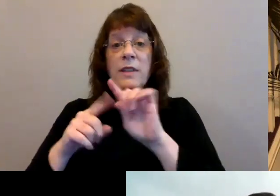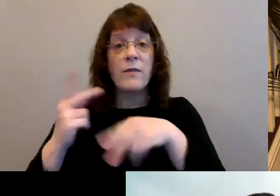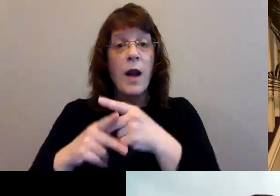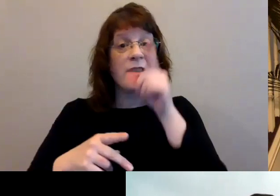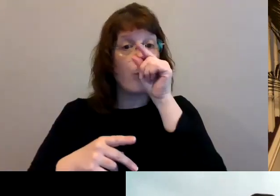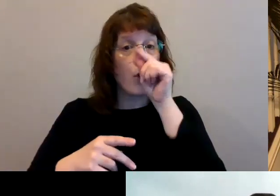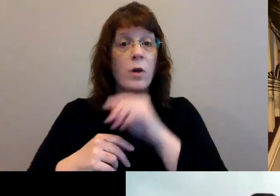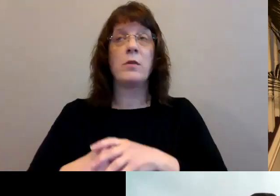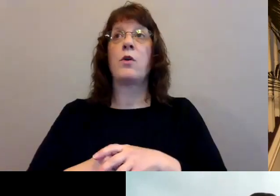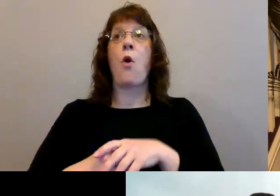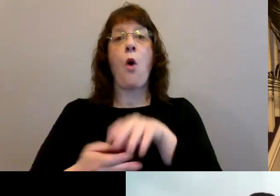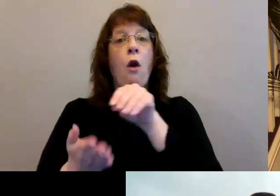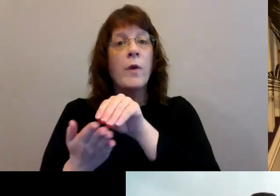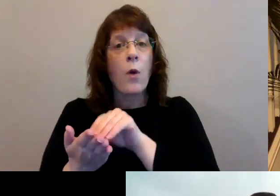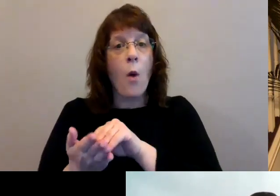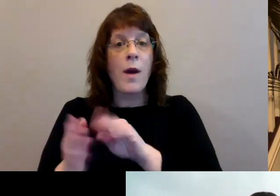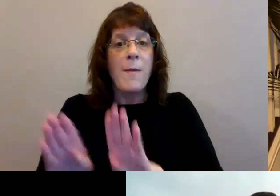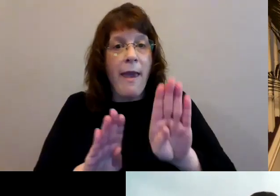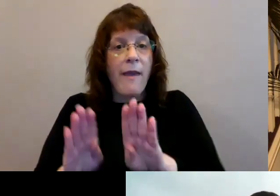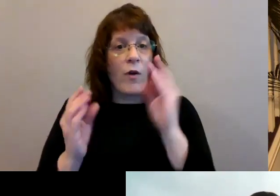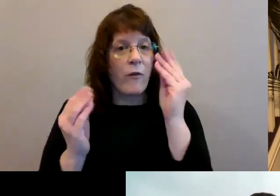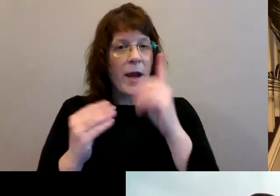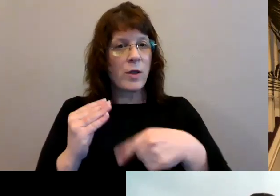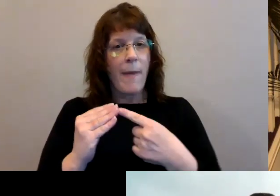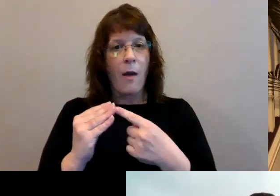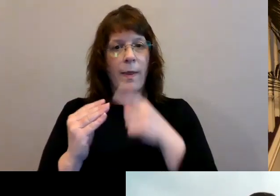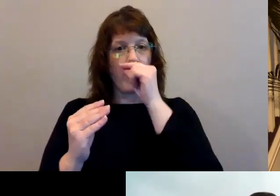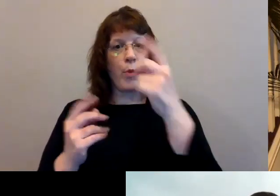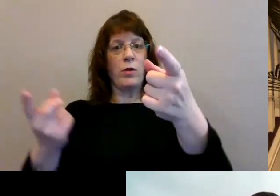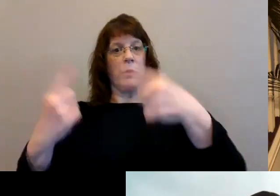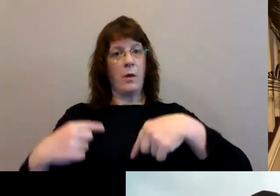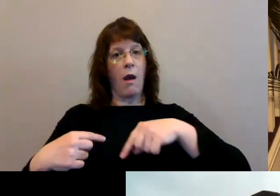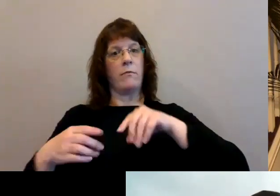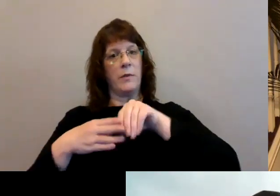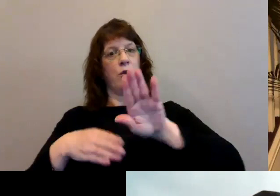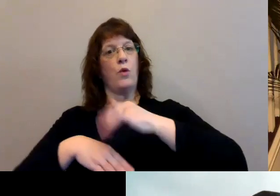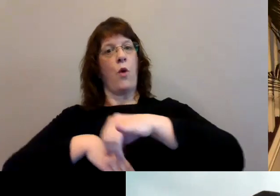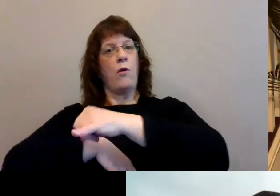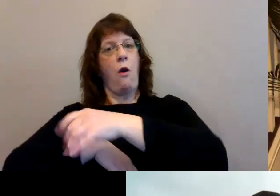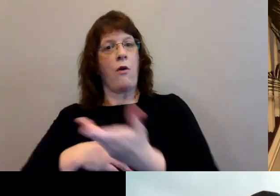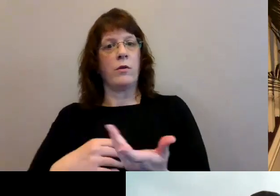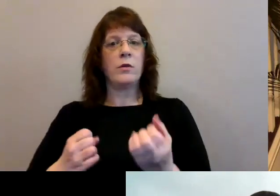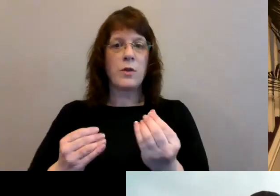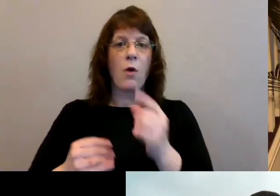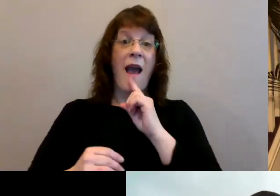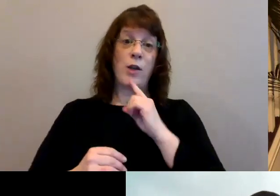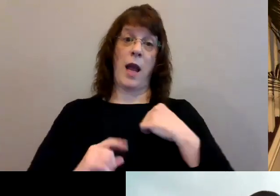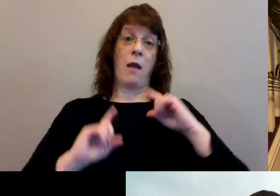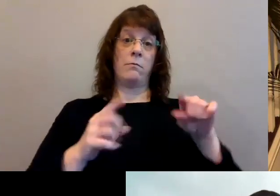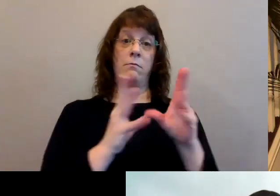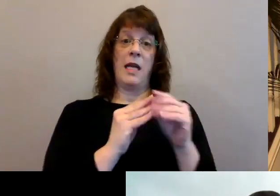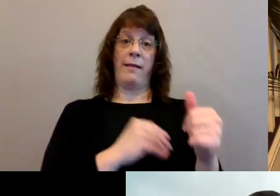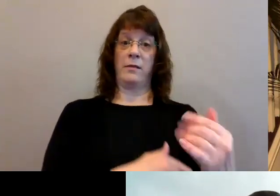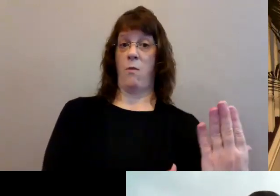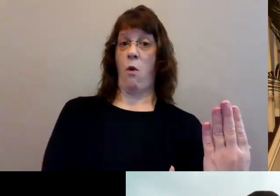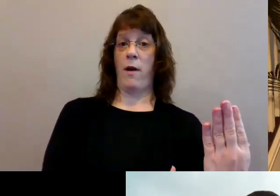record behavioral information about the birds that are coming in your yard. And so I was actually in a meeting this morning,